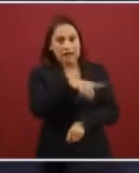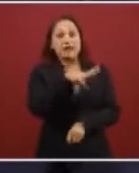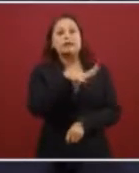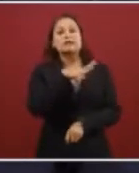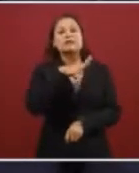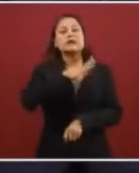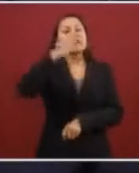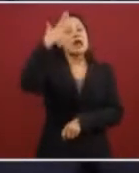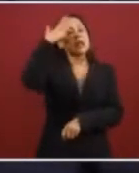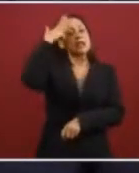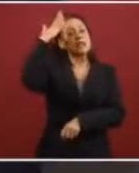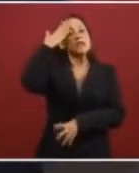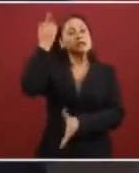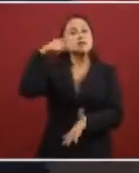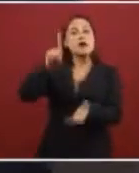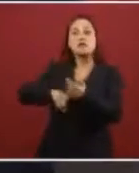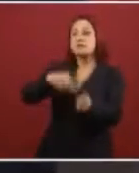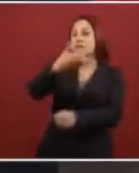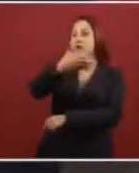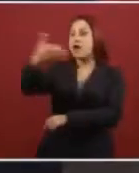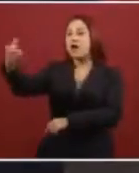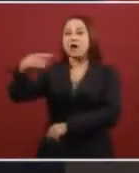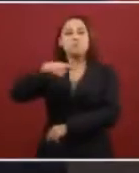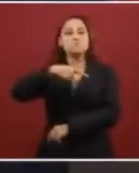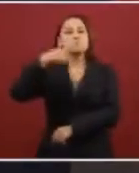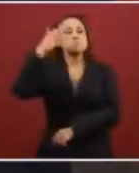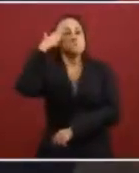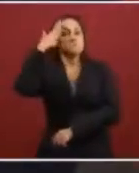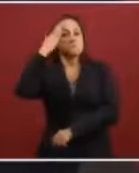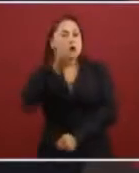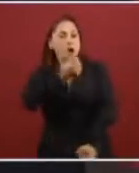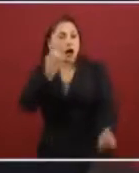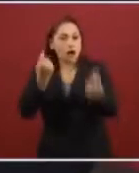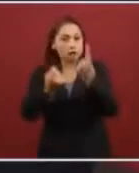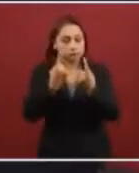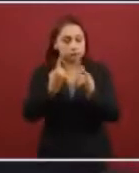campesinos, lo mismo. And for the workers,